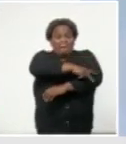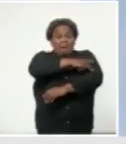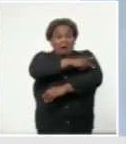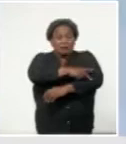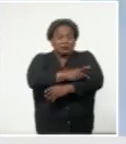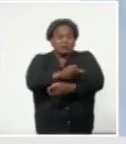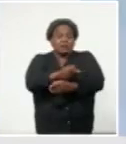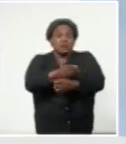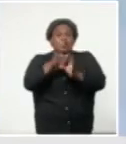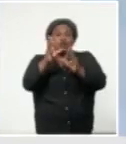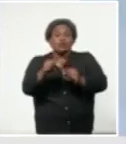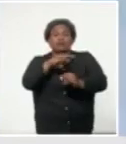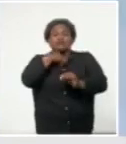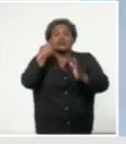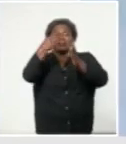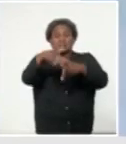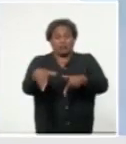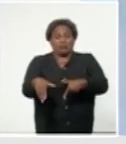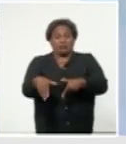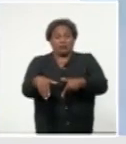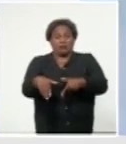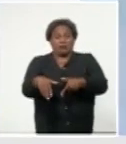42,486 people with